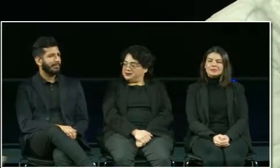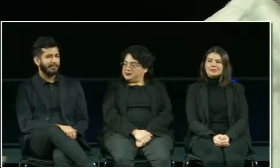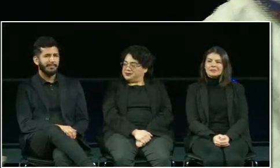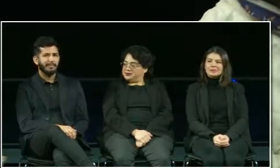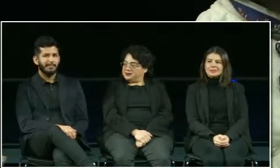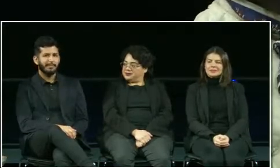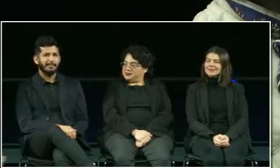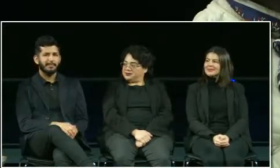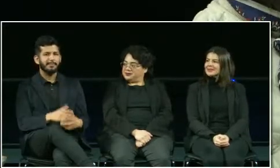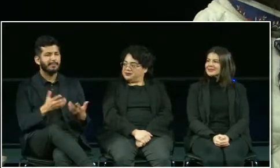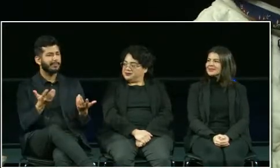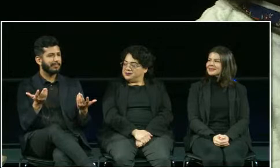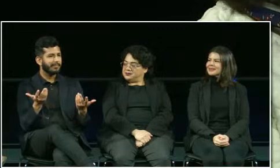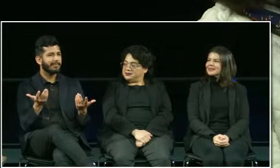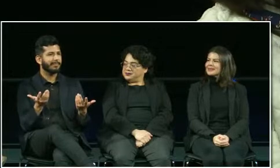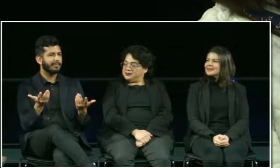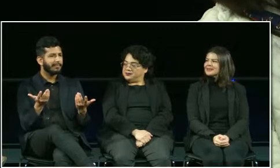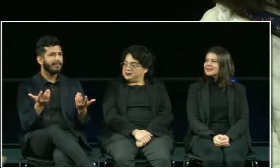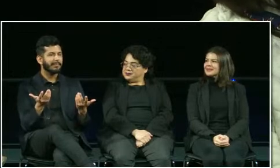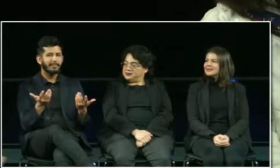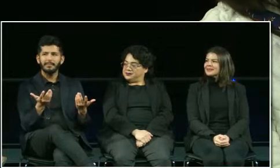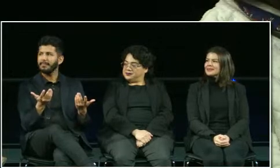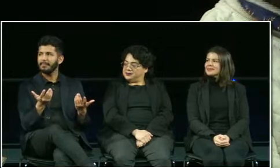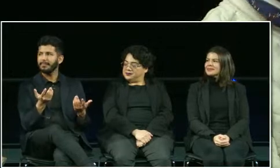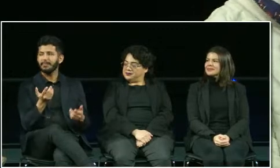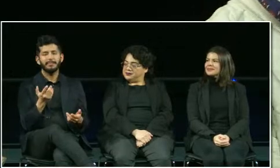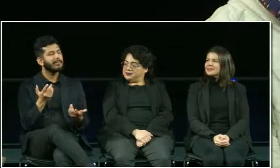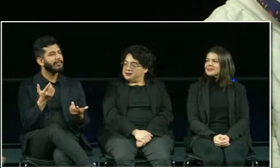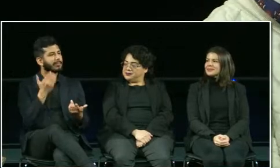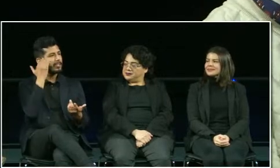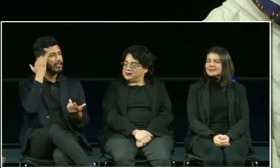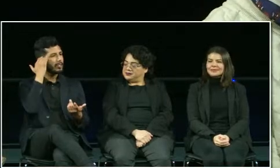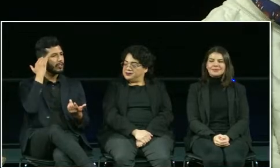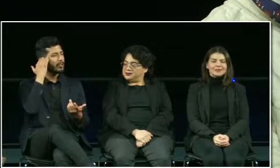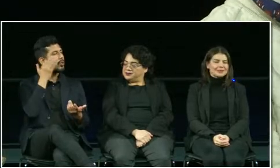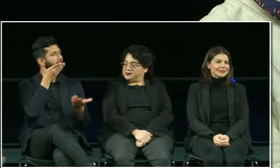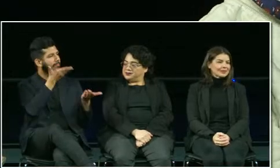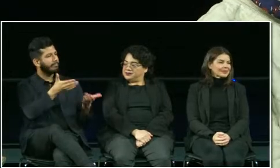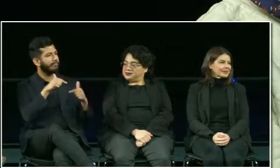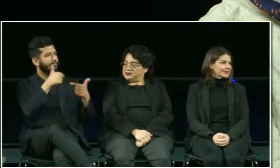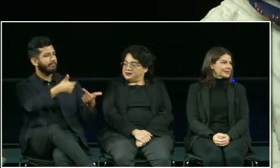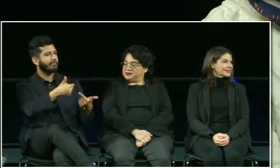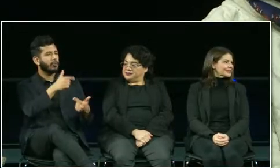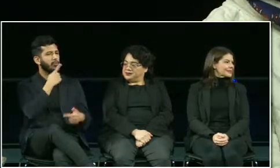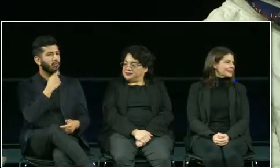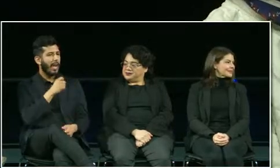And now, you know, Cyrus, about the red suitcase.